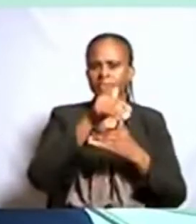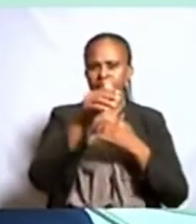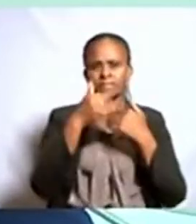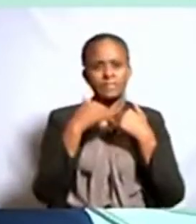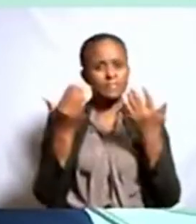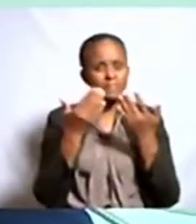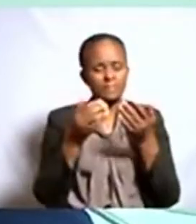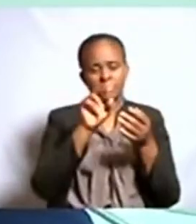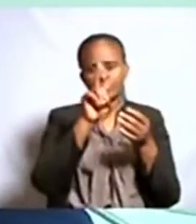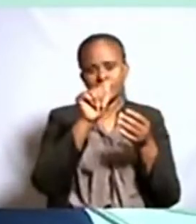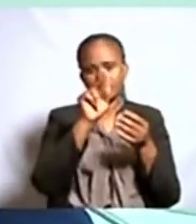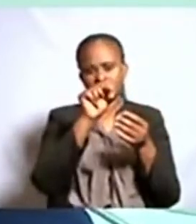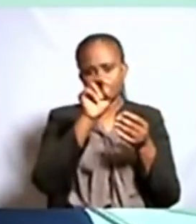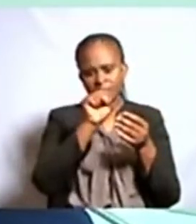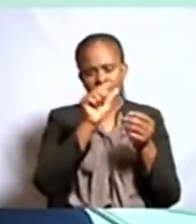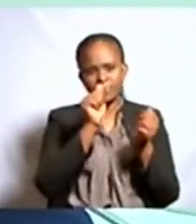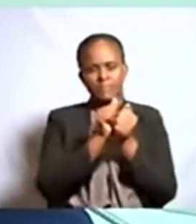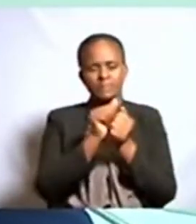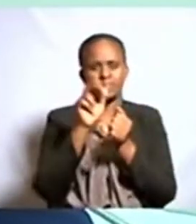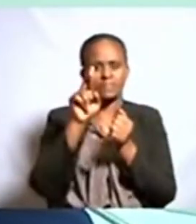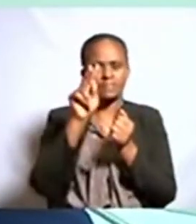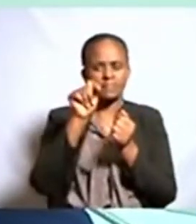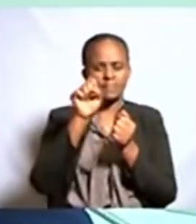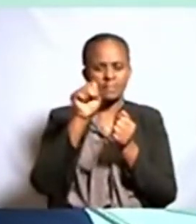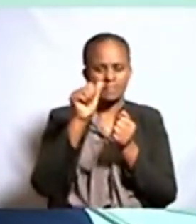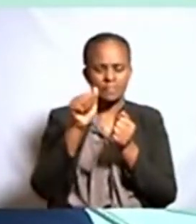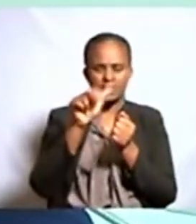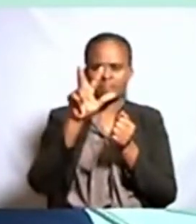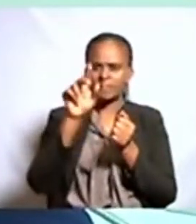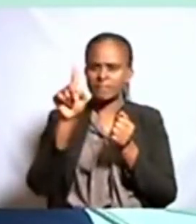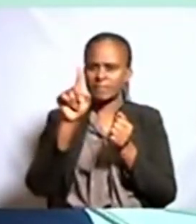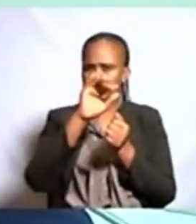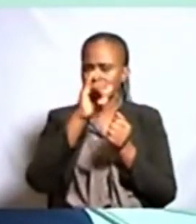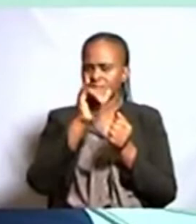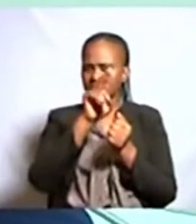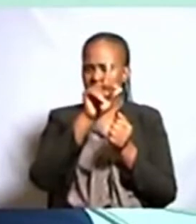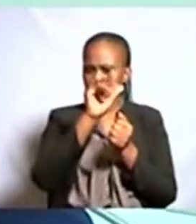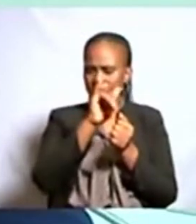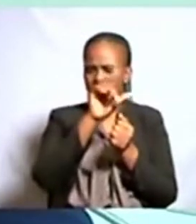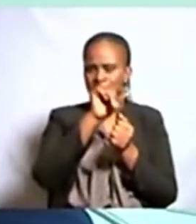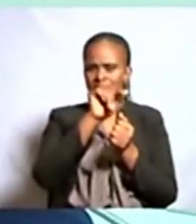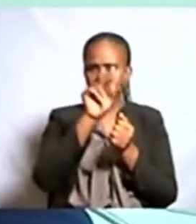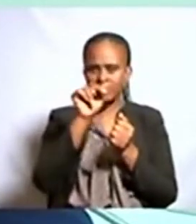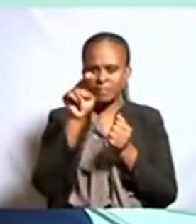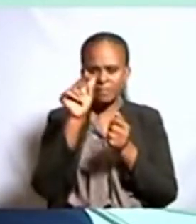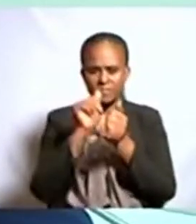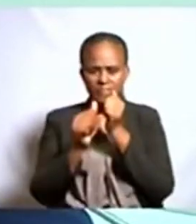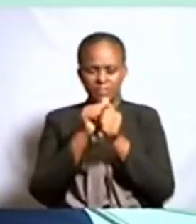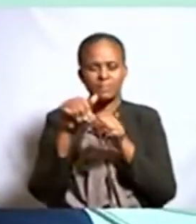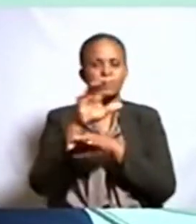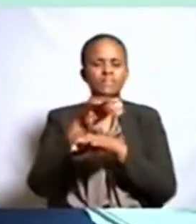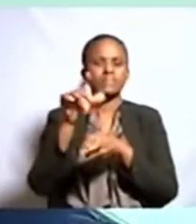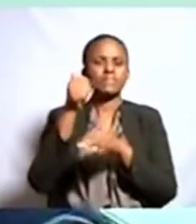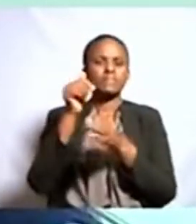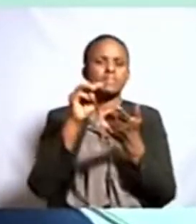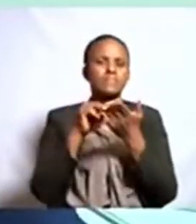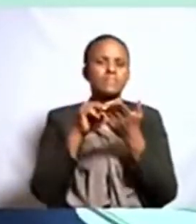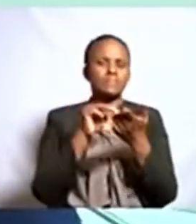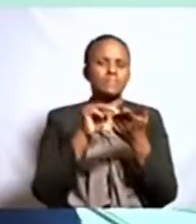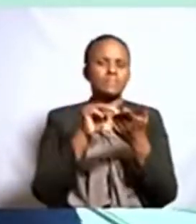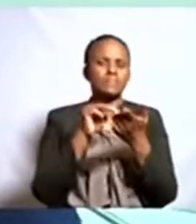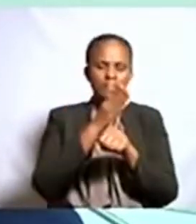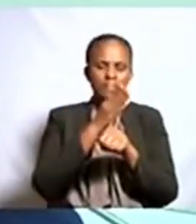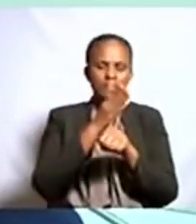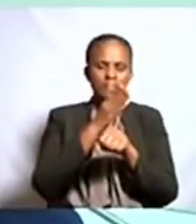tricycle vans with RATSA as at 31st July 2022, which was over 10 months after